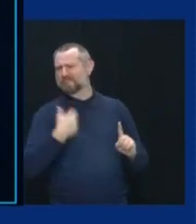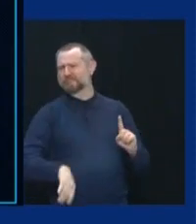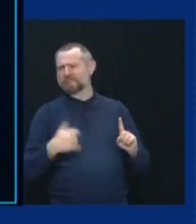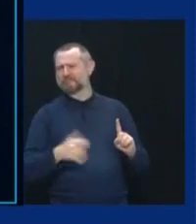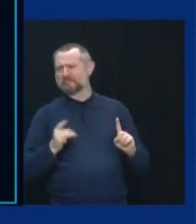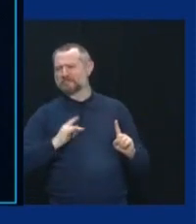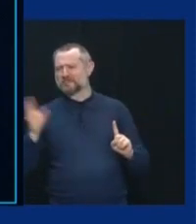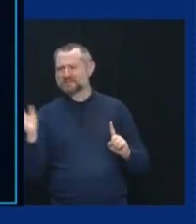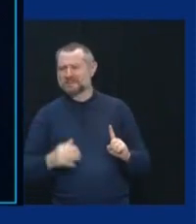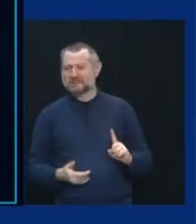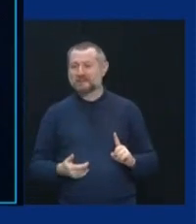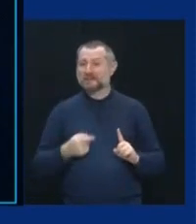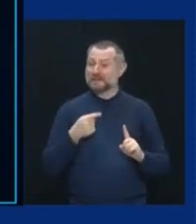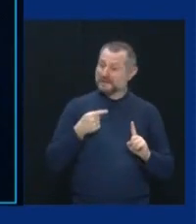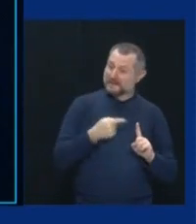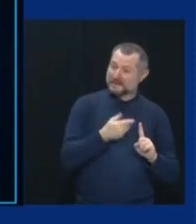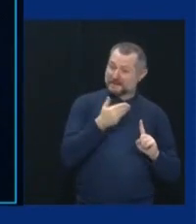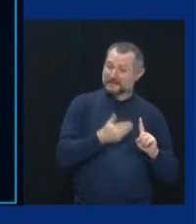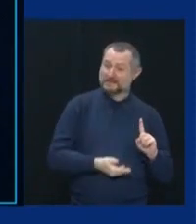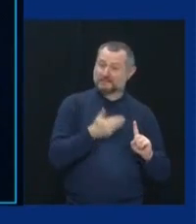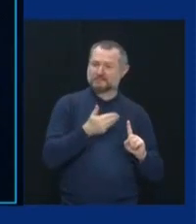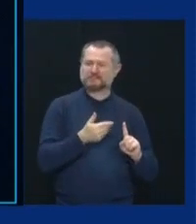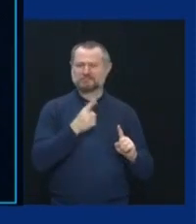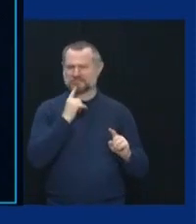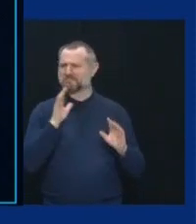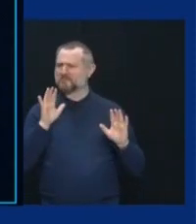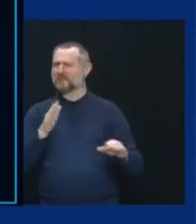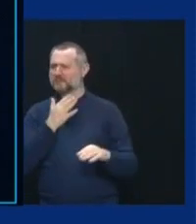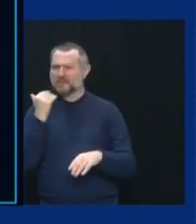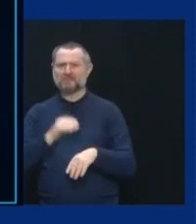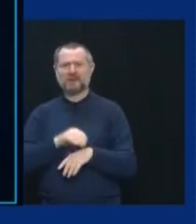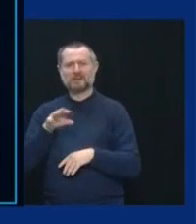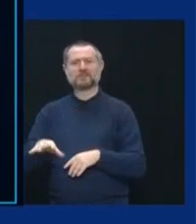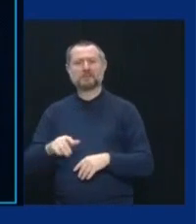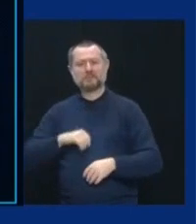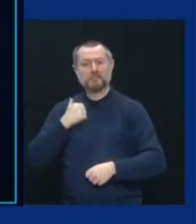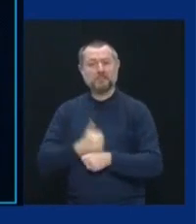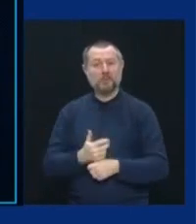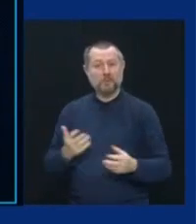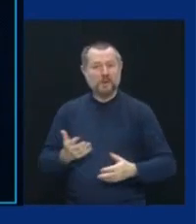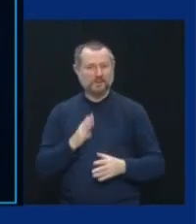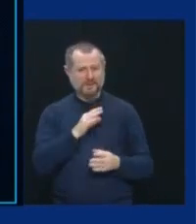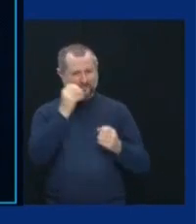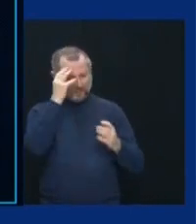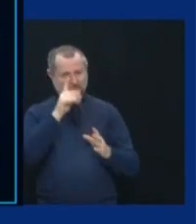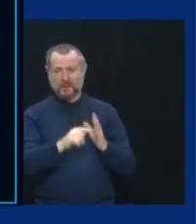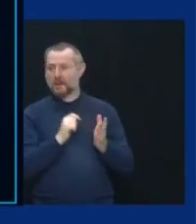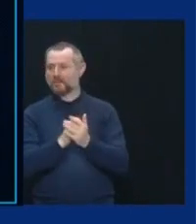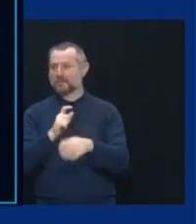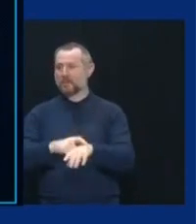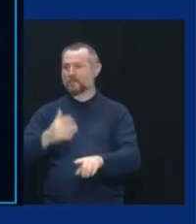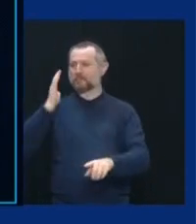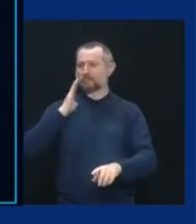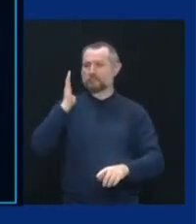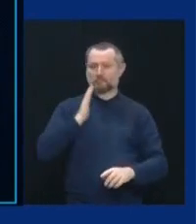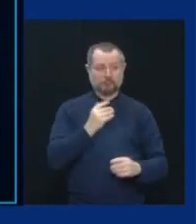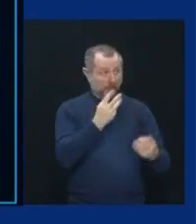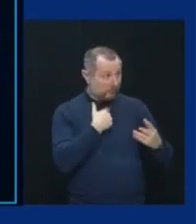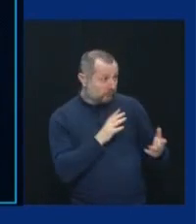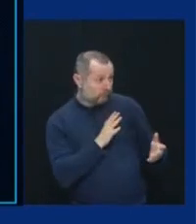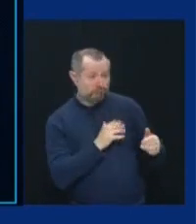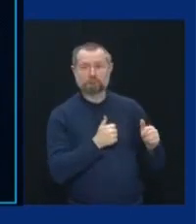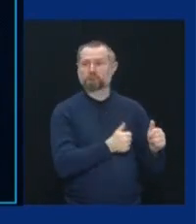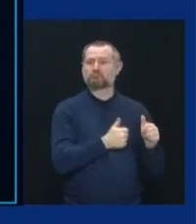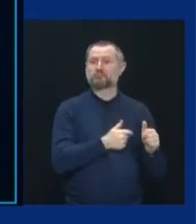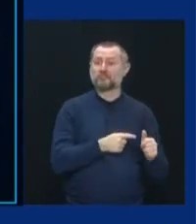And he gave his best advice on the information that he had at the time. I would